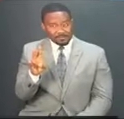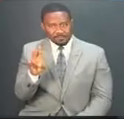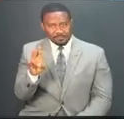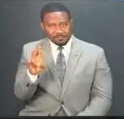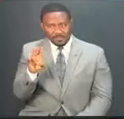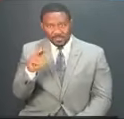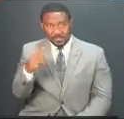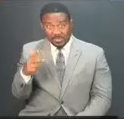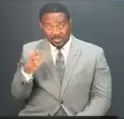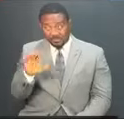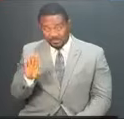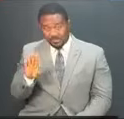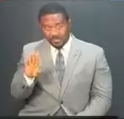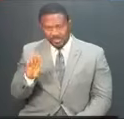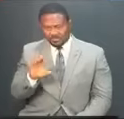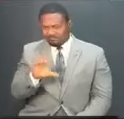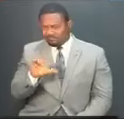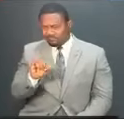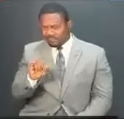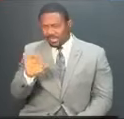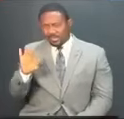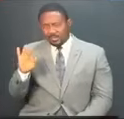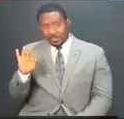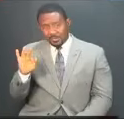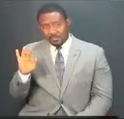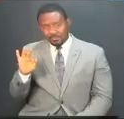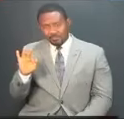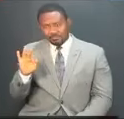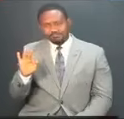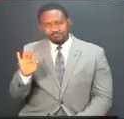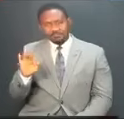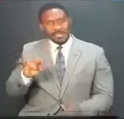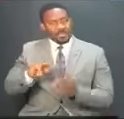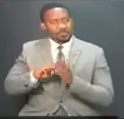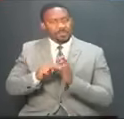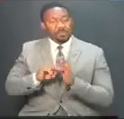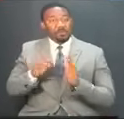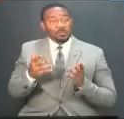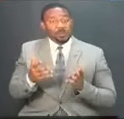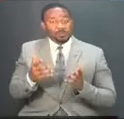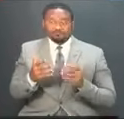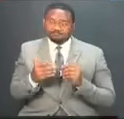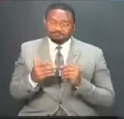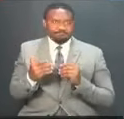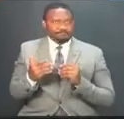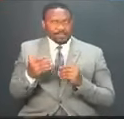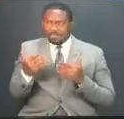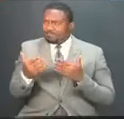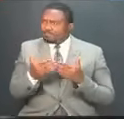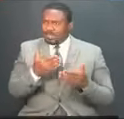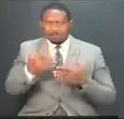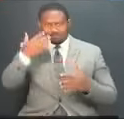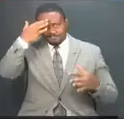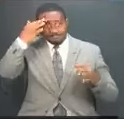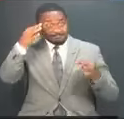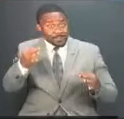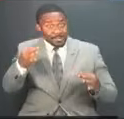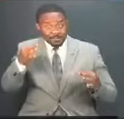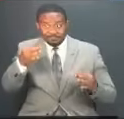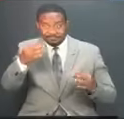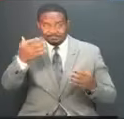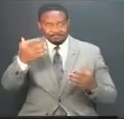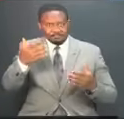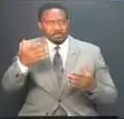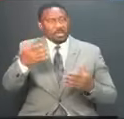27(3)(b) of CI 19 is that in respect of any ruling, judgment,